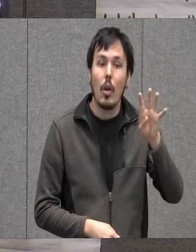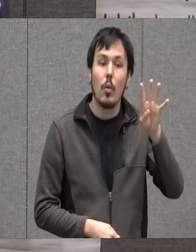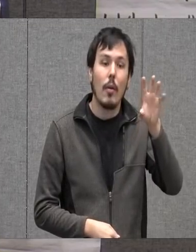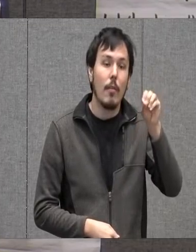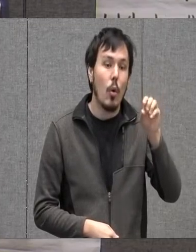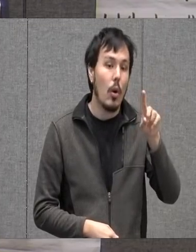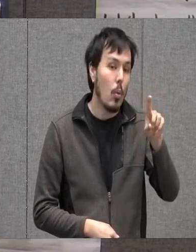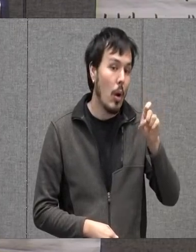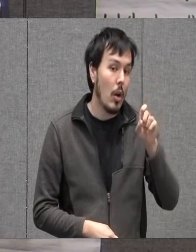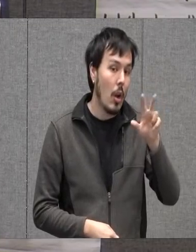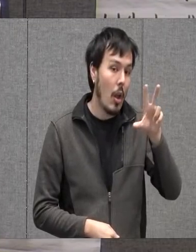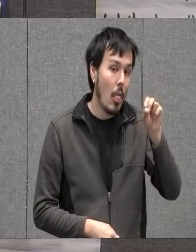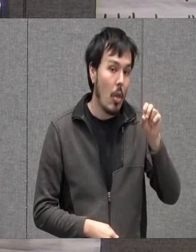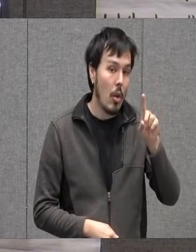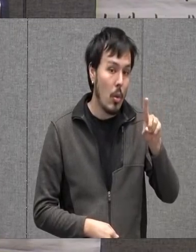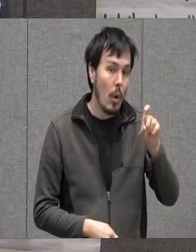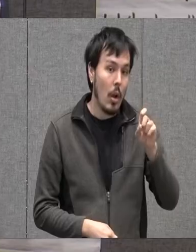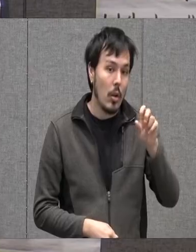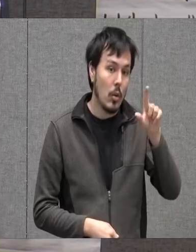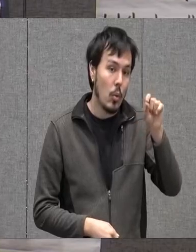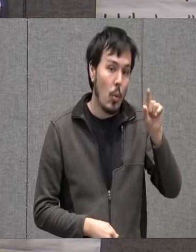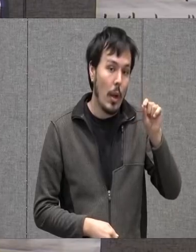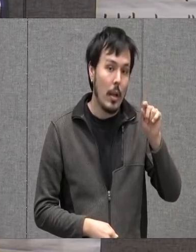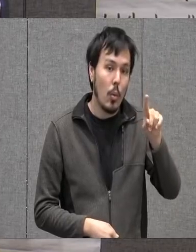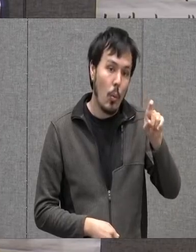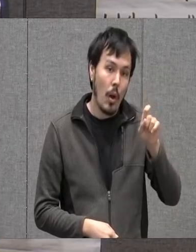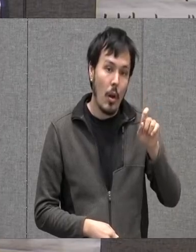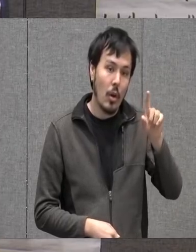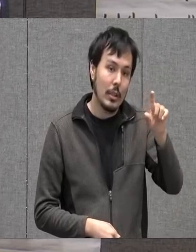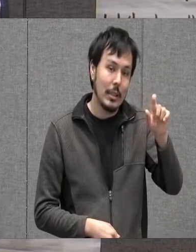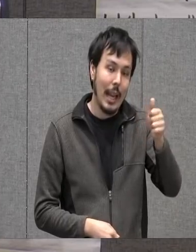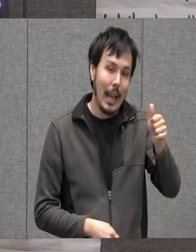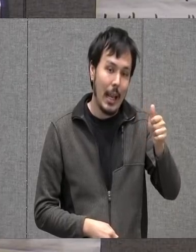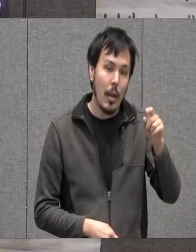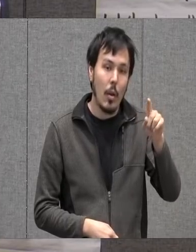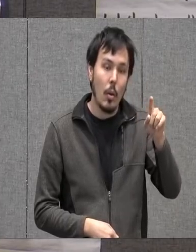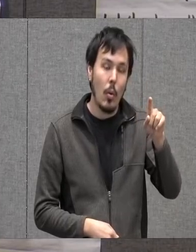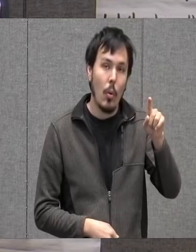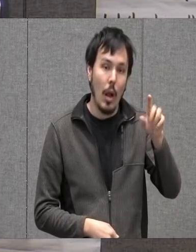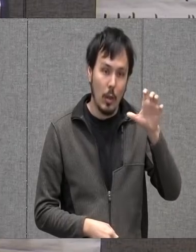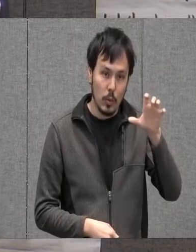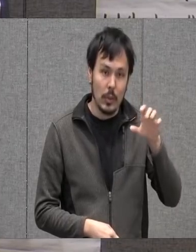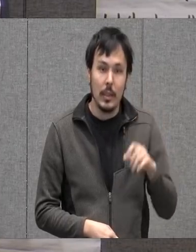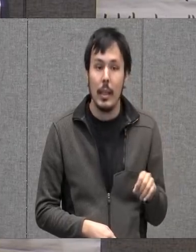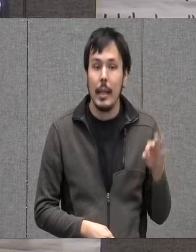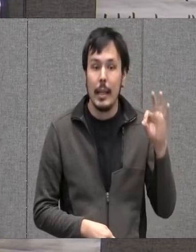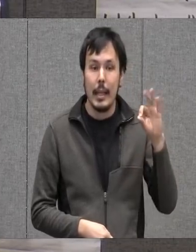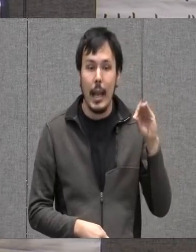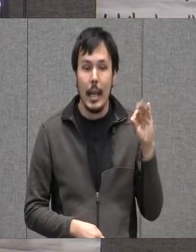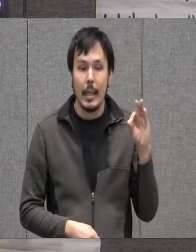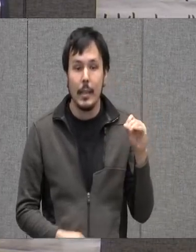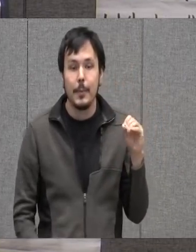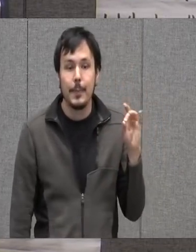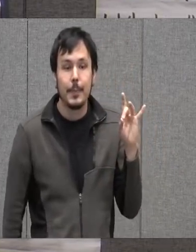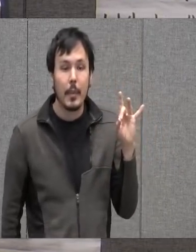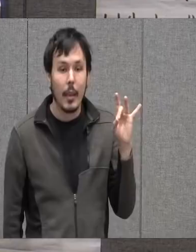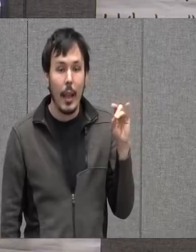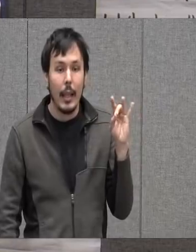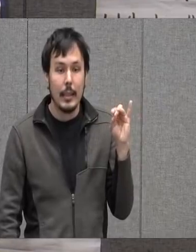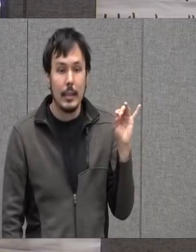140, 130, 120, 110, 100,